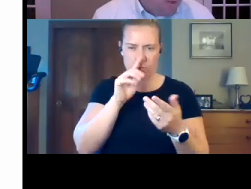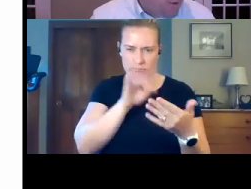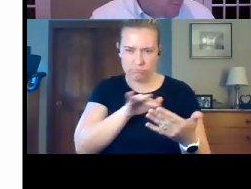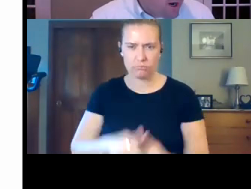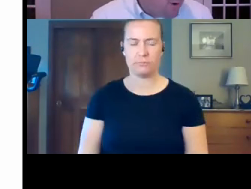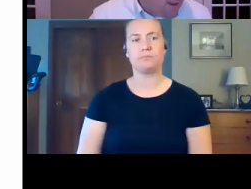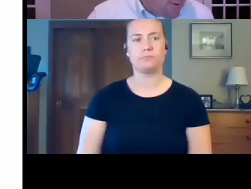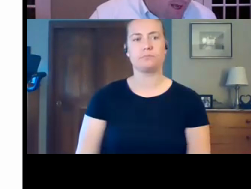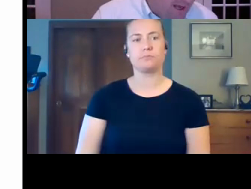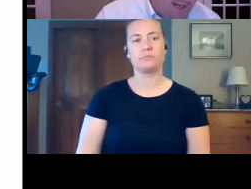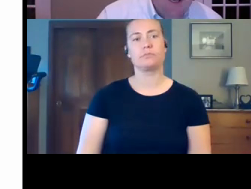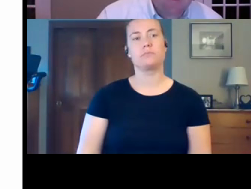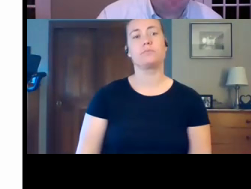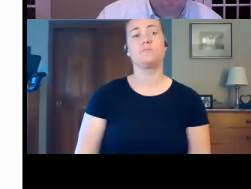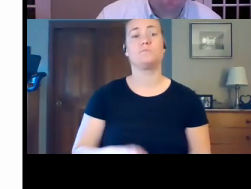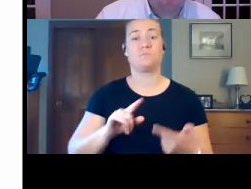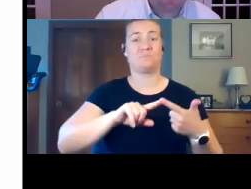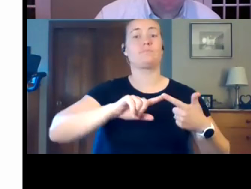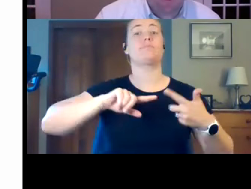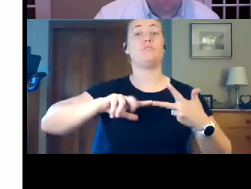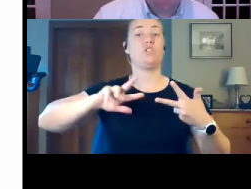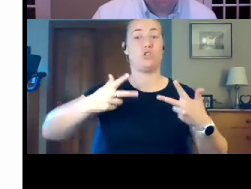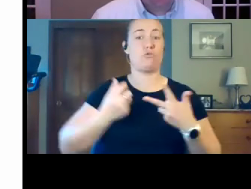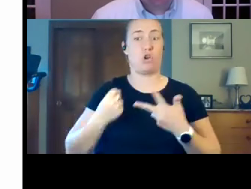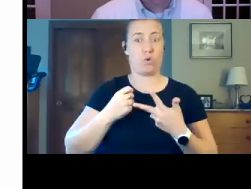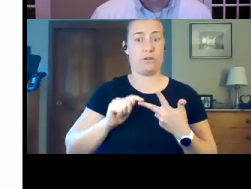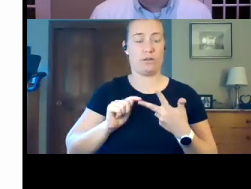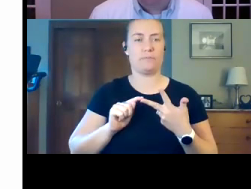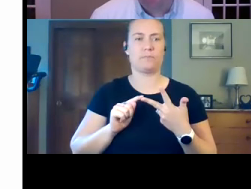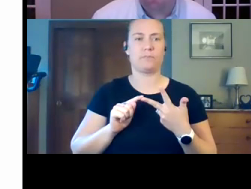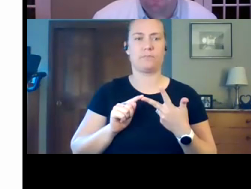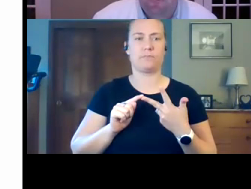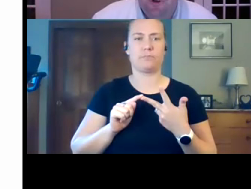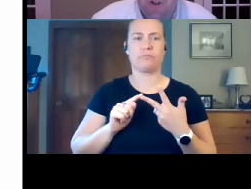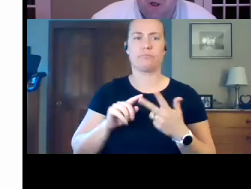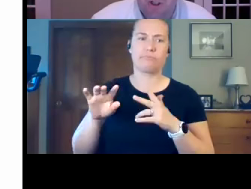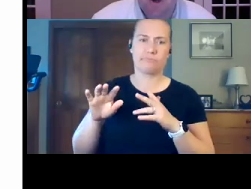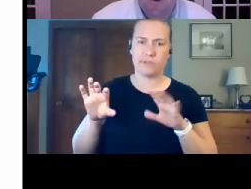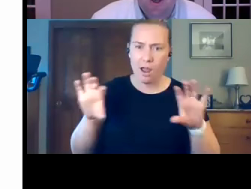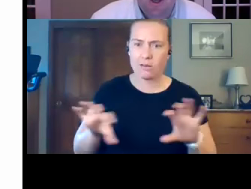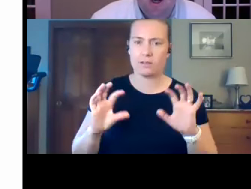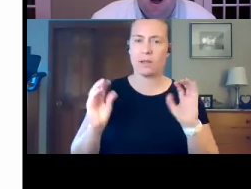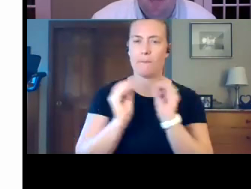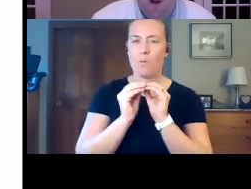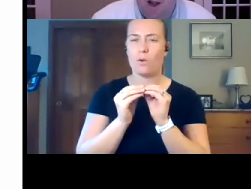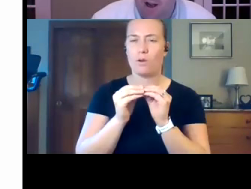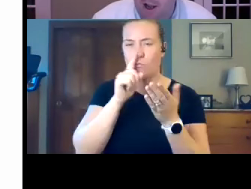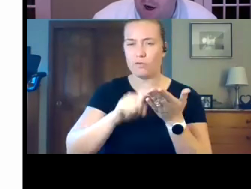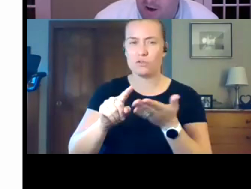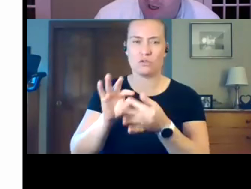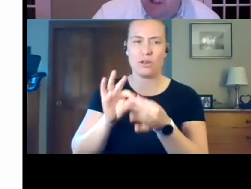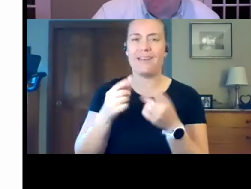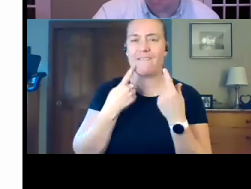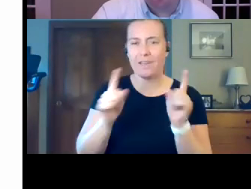The third priority that I want to highlight is really focusing on conducting more effectiveness research. And so I